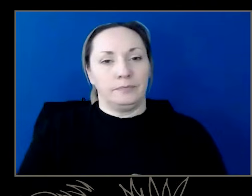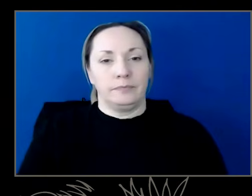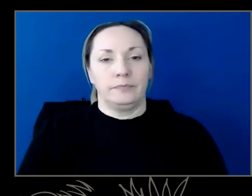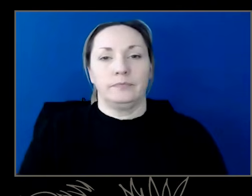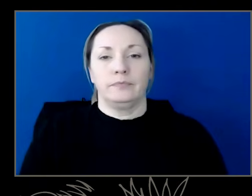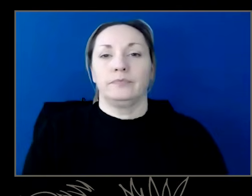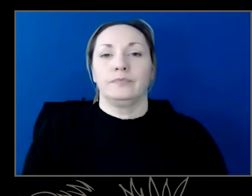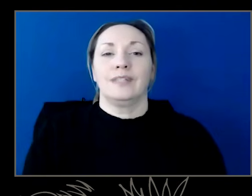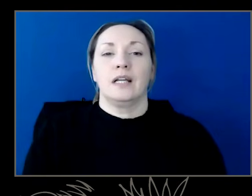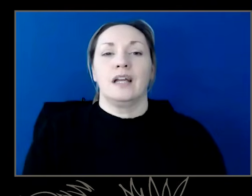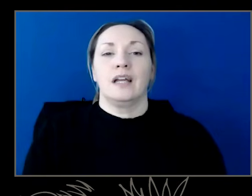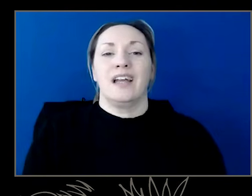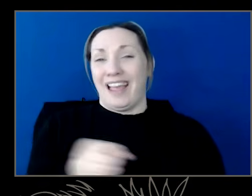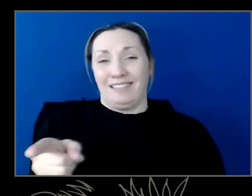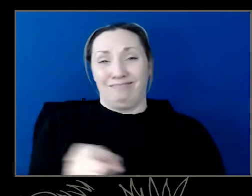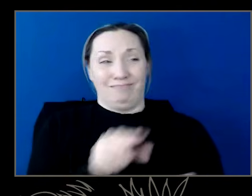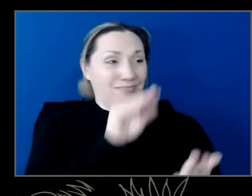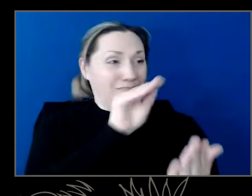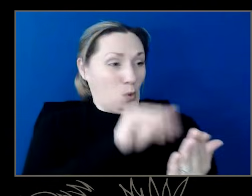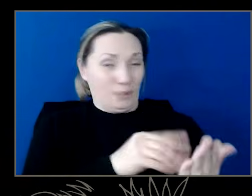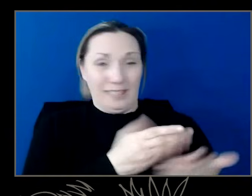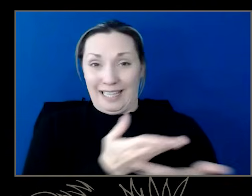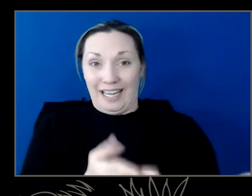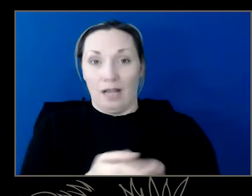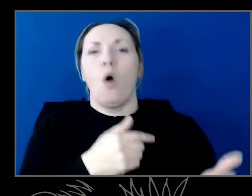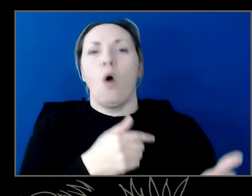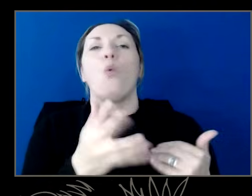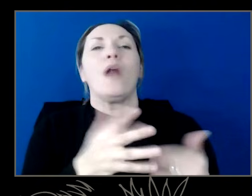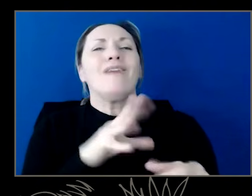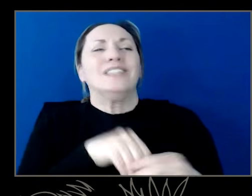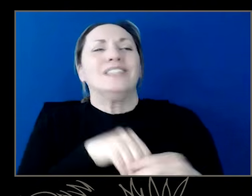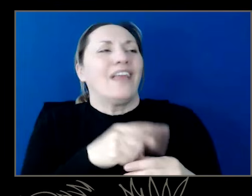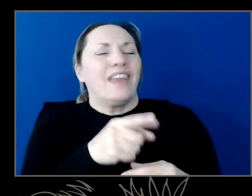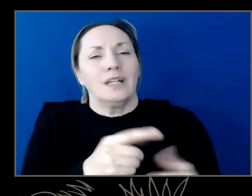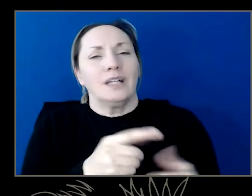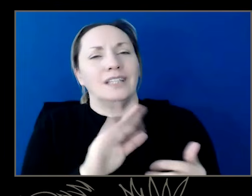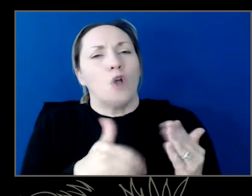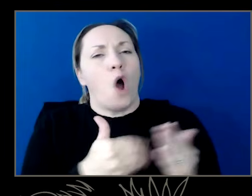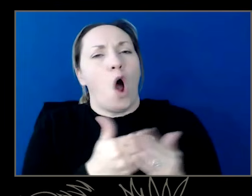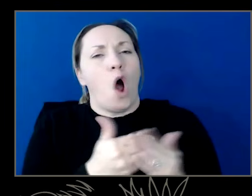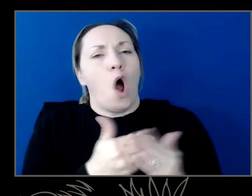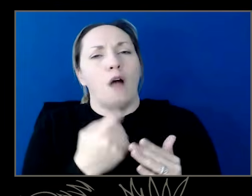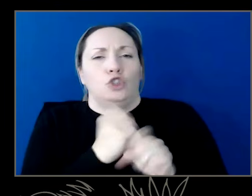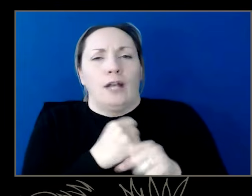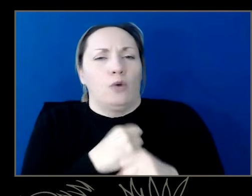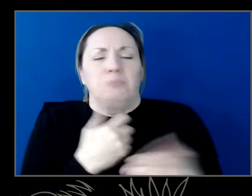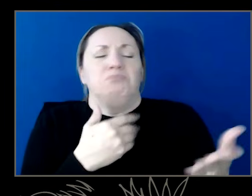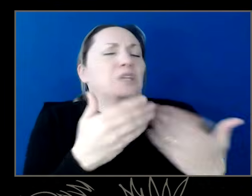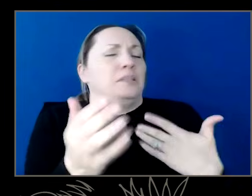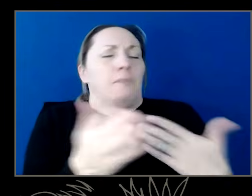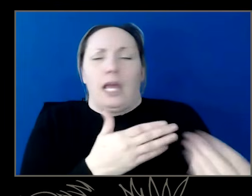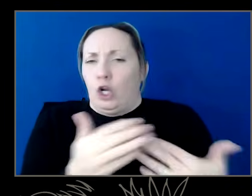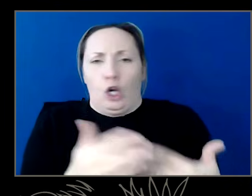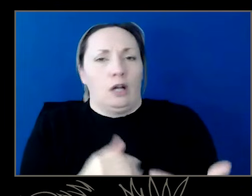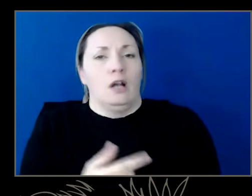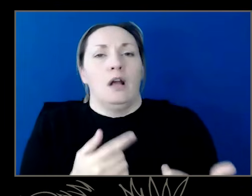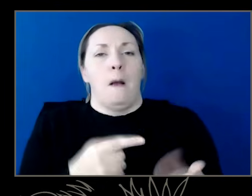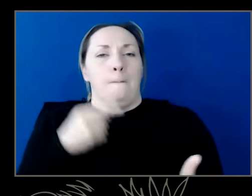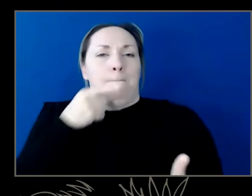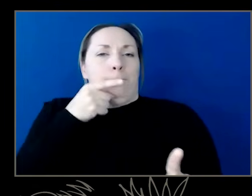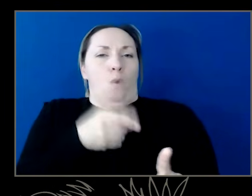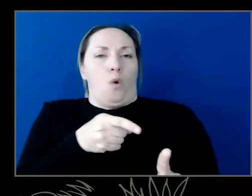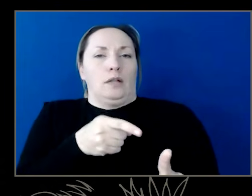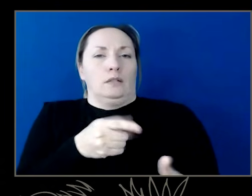And the components in here, whatever is in these components, because it's all just generated, doesn't matter. What we're really trying to see here